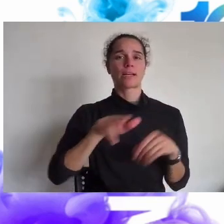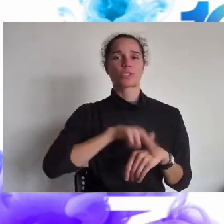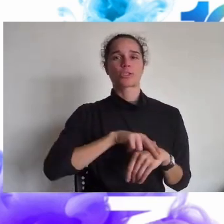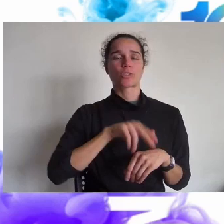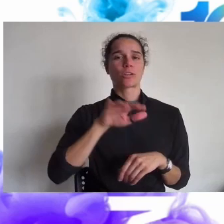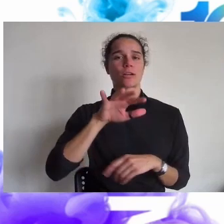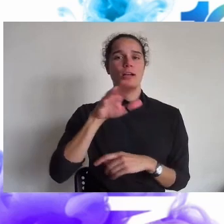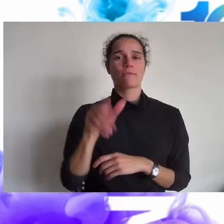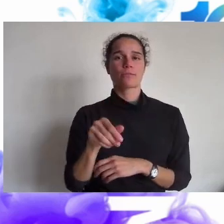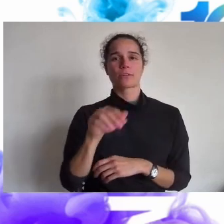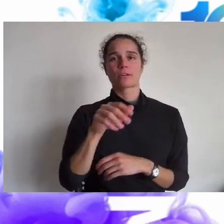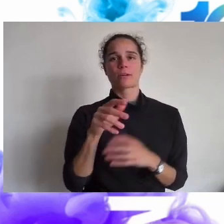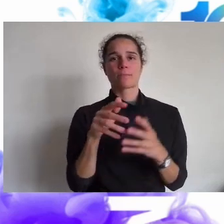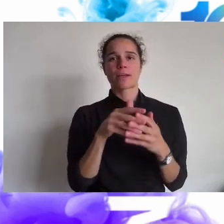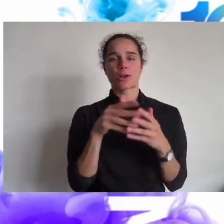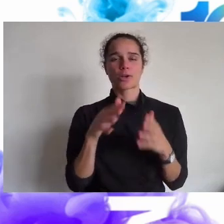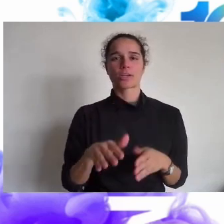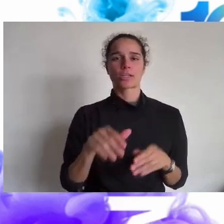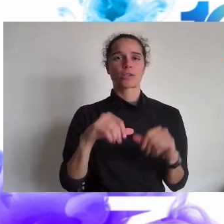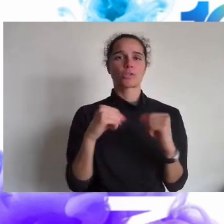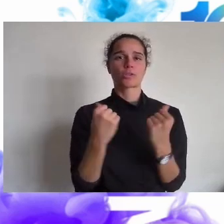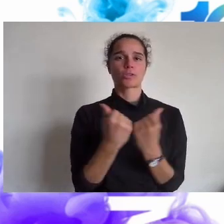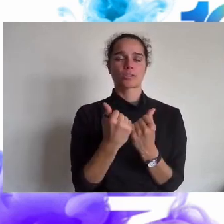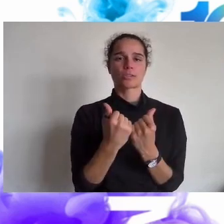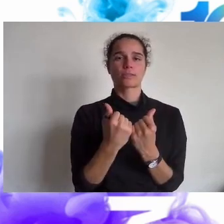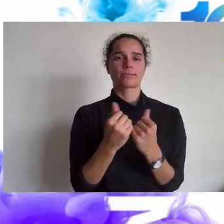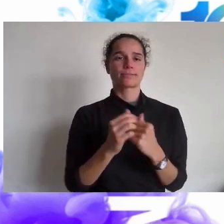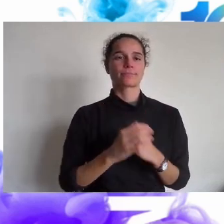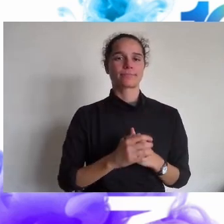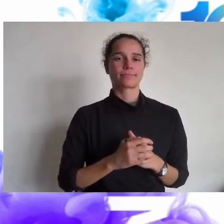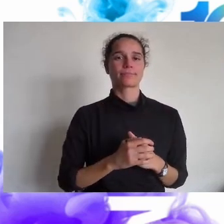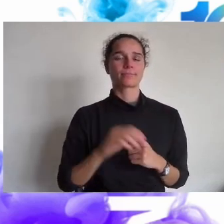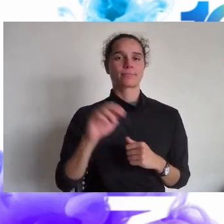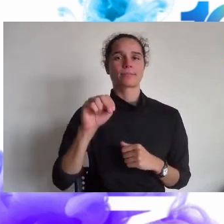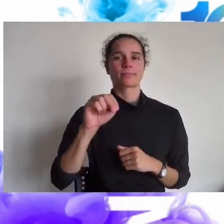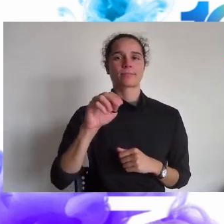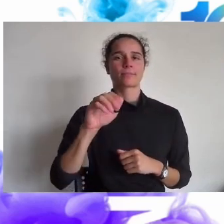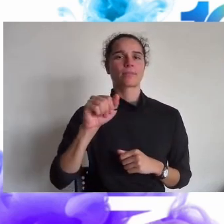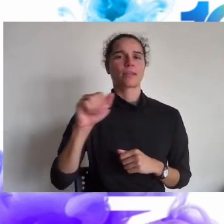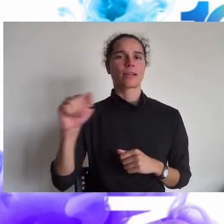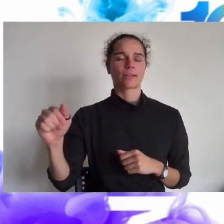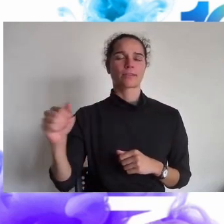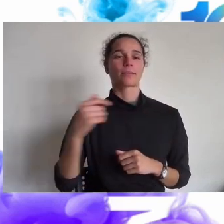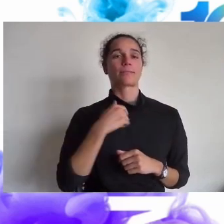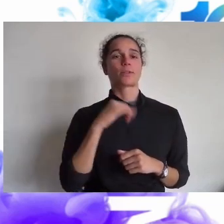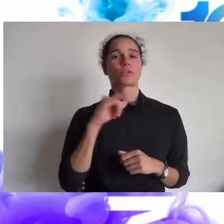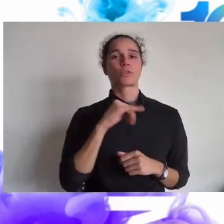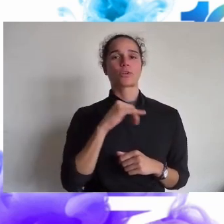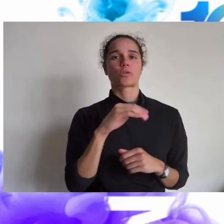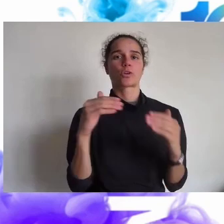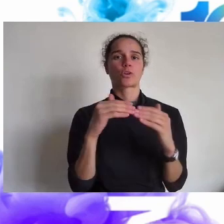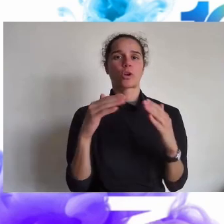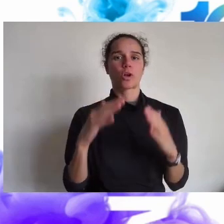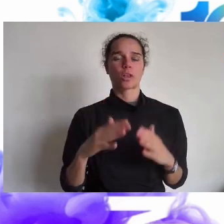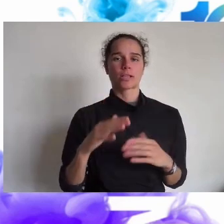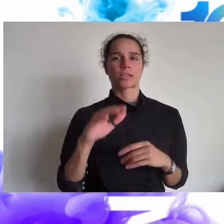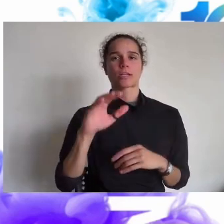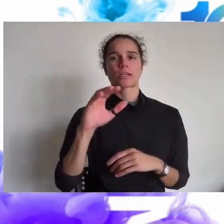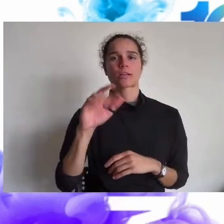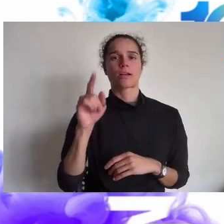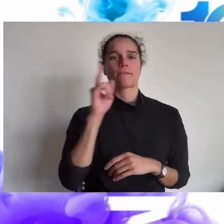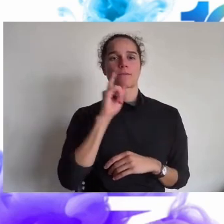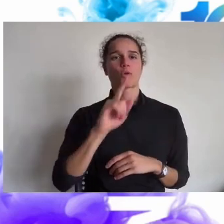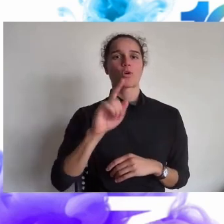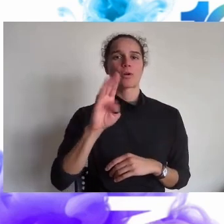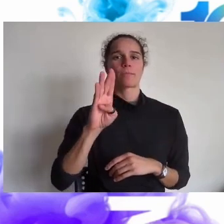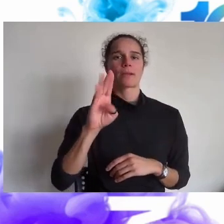Insurance Association, NAIA, and I am also a co-lead of Aon's Black Professional Network, BPN, New